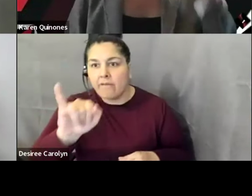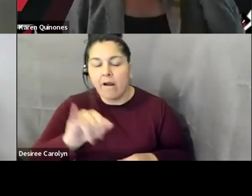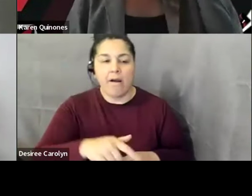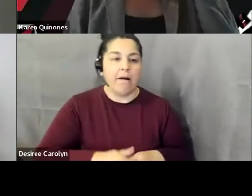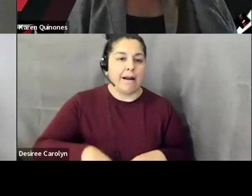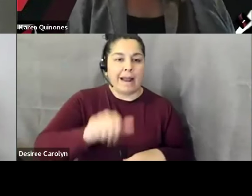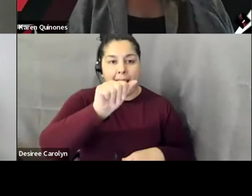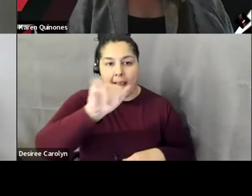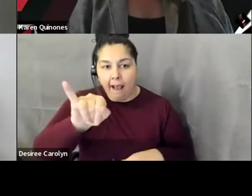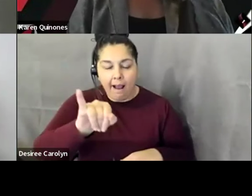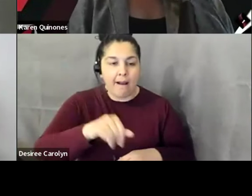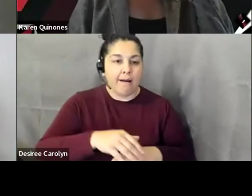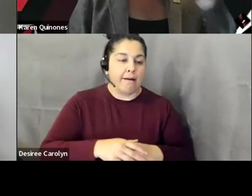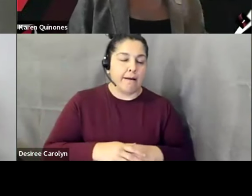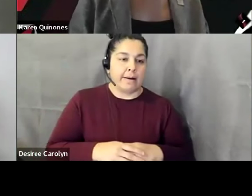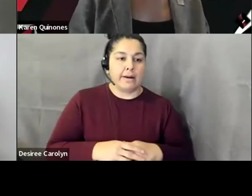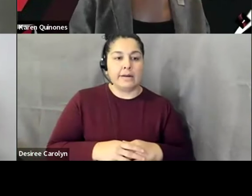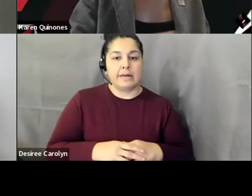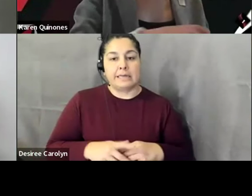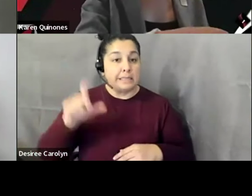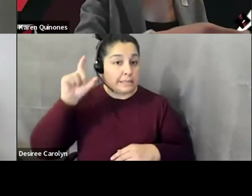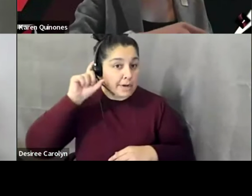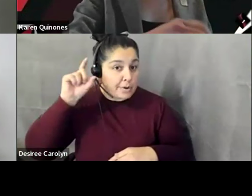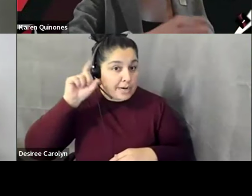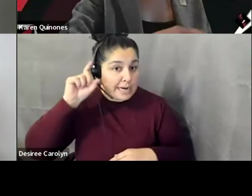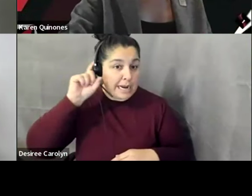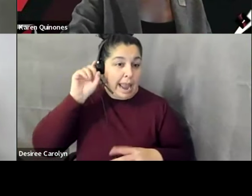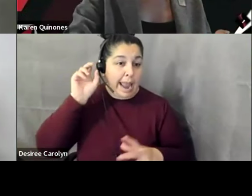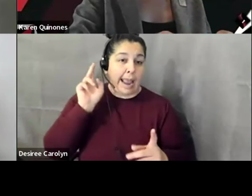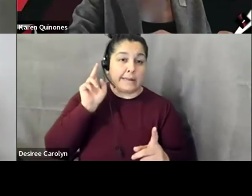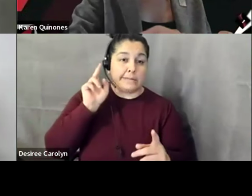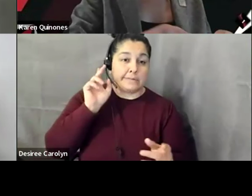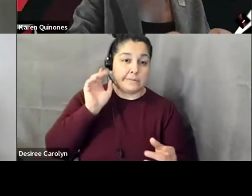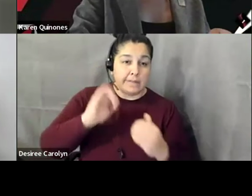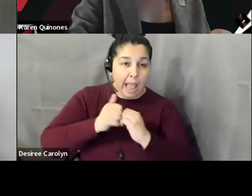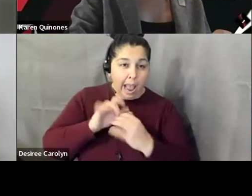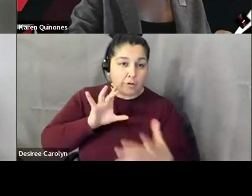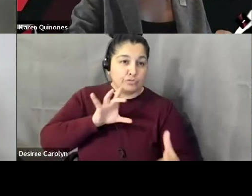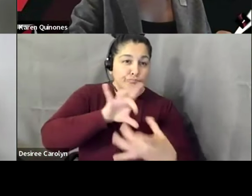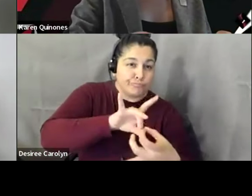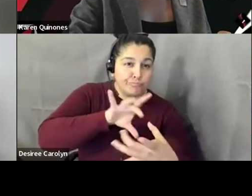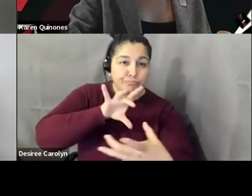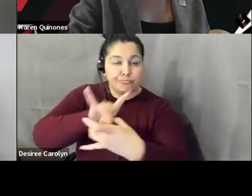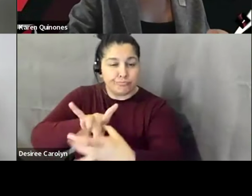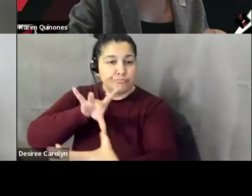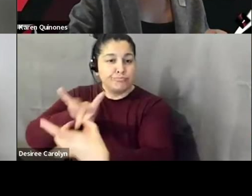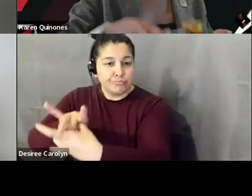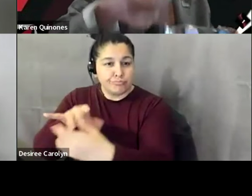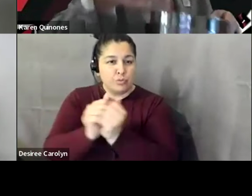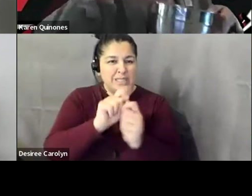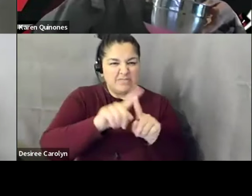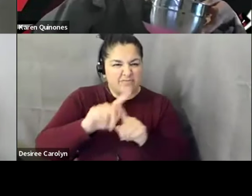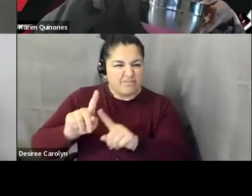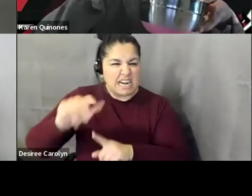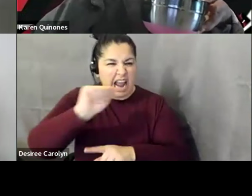intelligence, the pairing of hearing aids with various apps. These are all features,